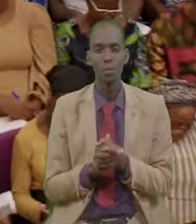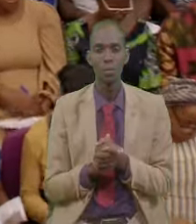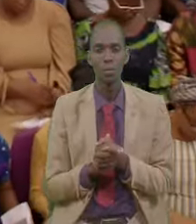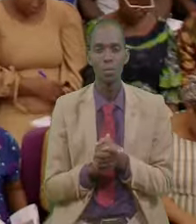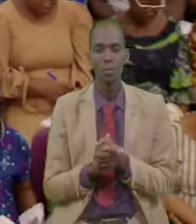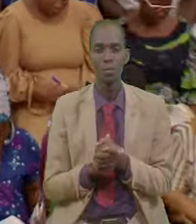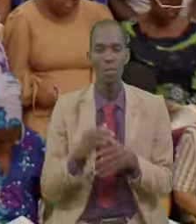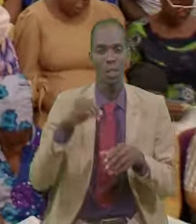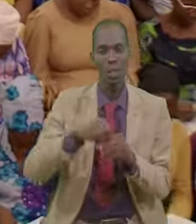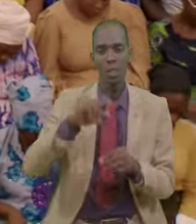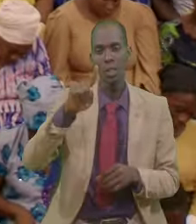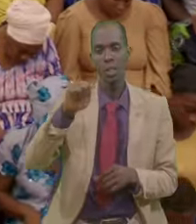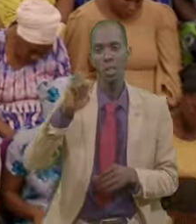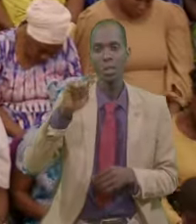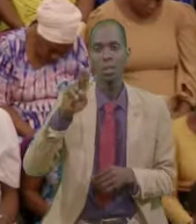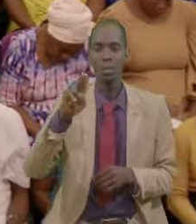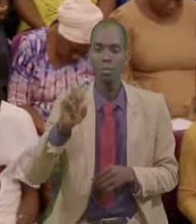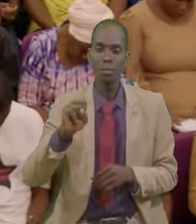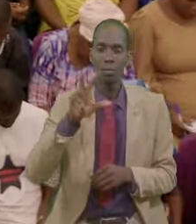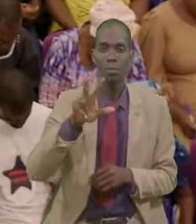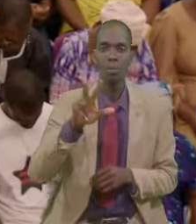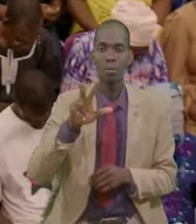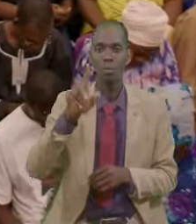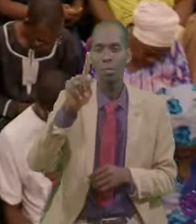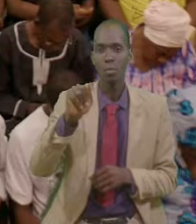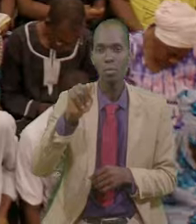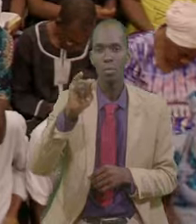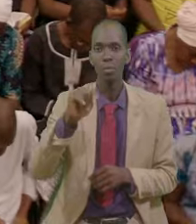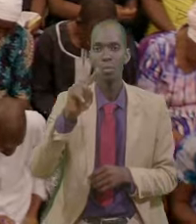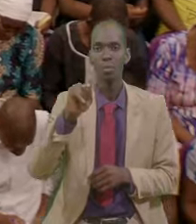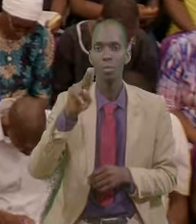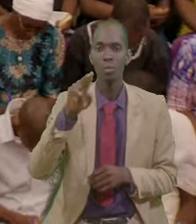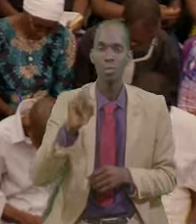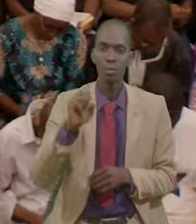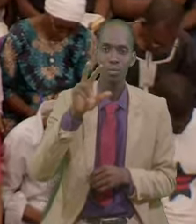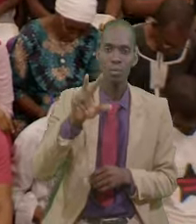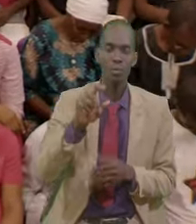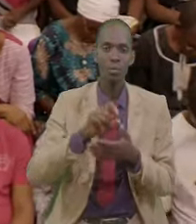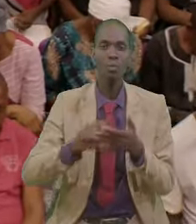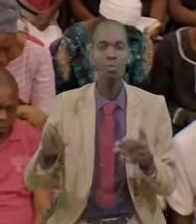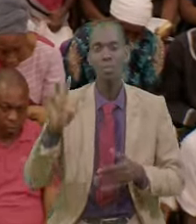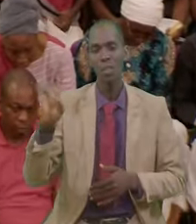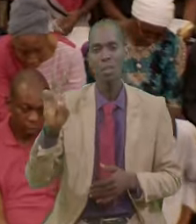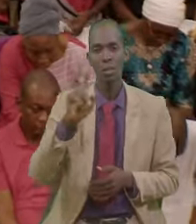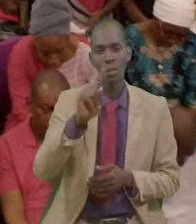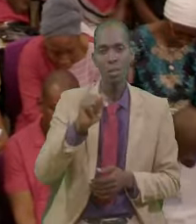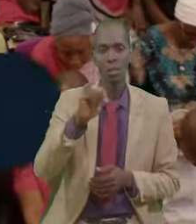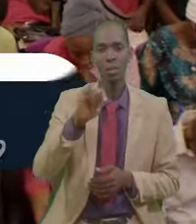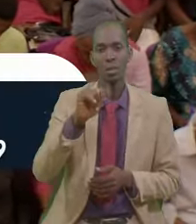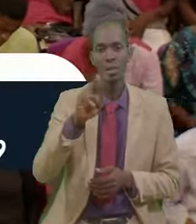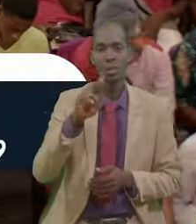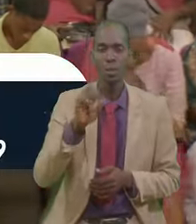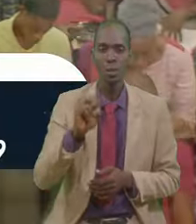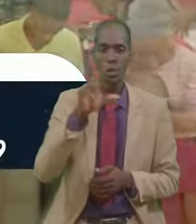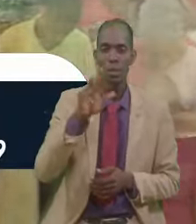Titus chapter 3. In Titus chapter 3, I'm reading from verse 7. Titus chapter 3, verse